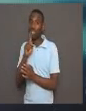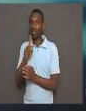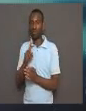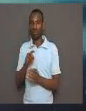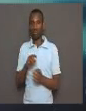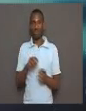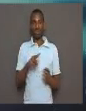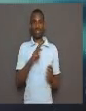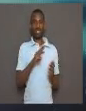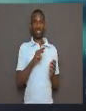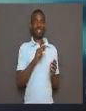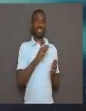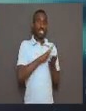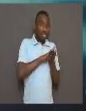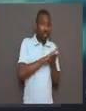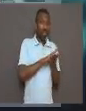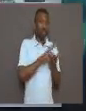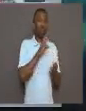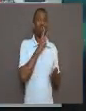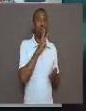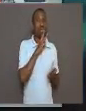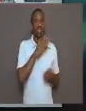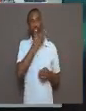water and is more buoyant.